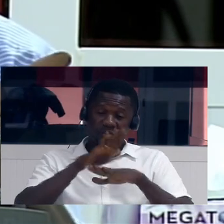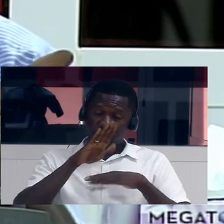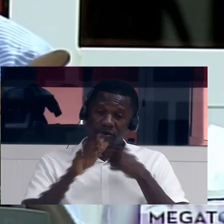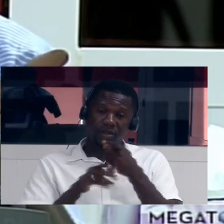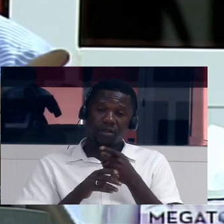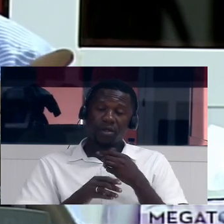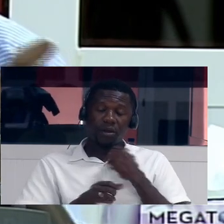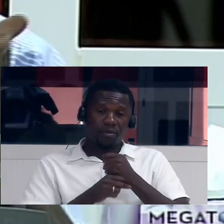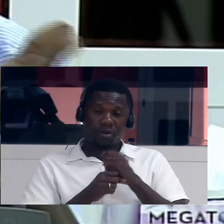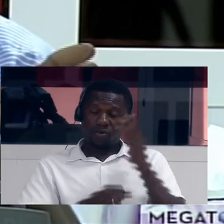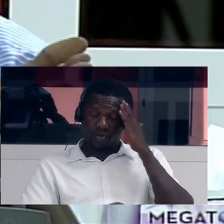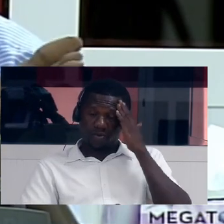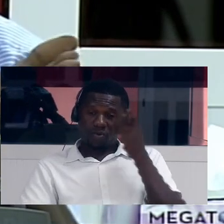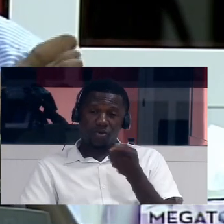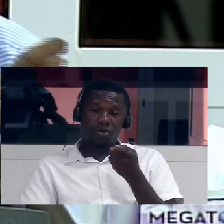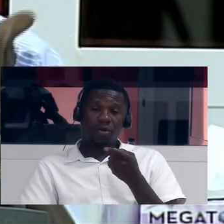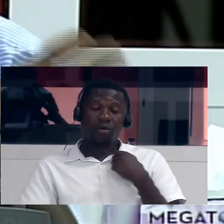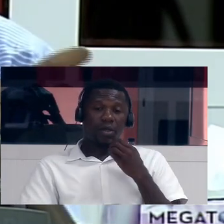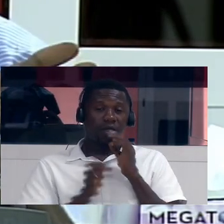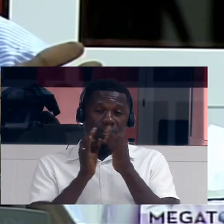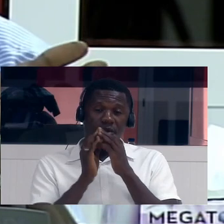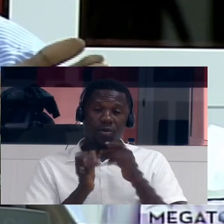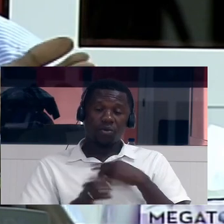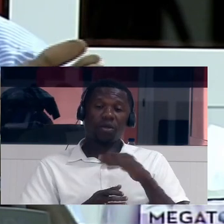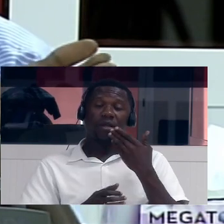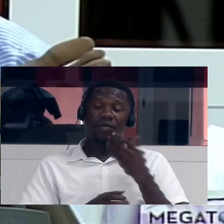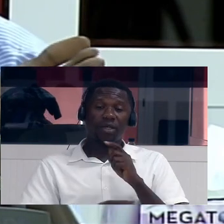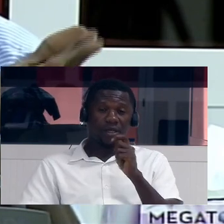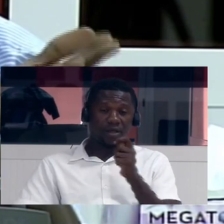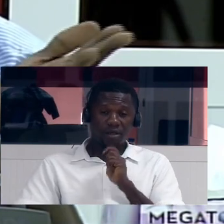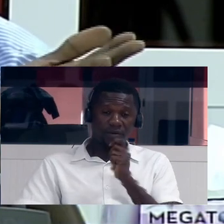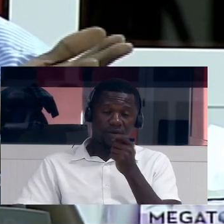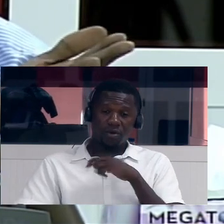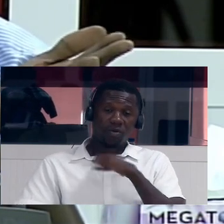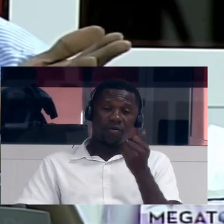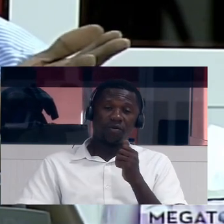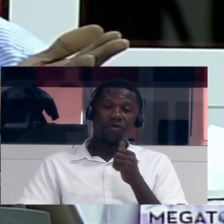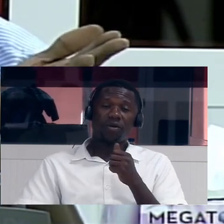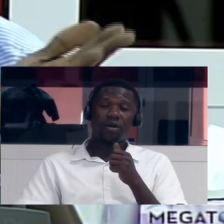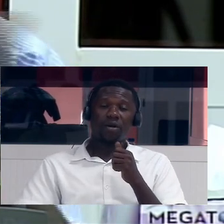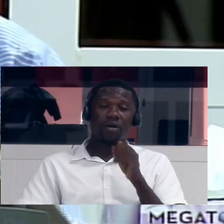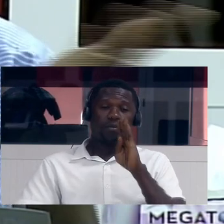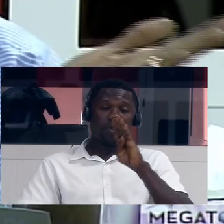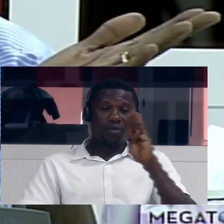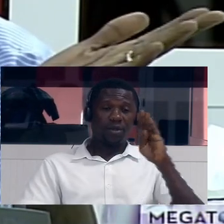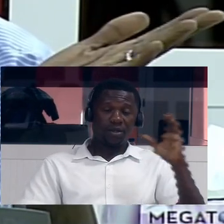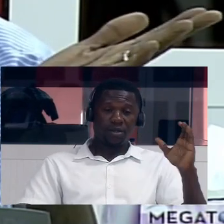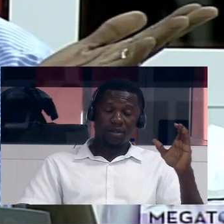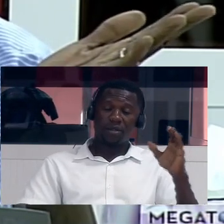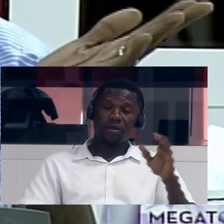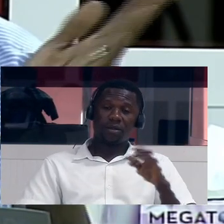known. Yeah. I told you that I was even interviewed over Focus on Africa, which is a worldwide